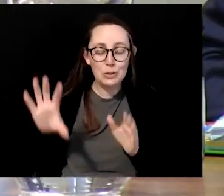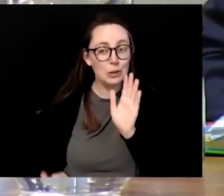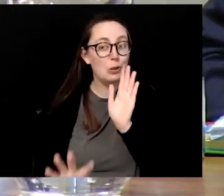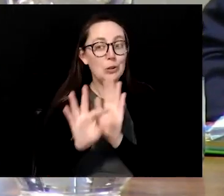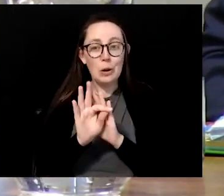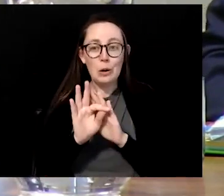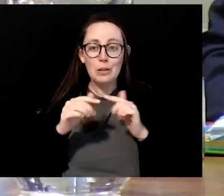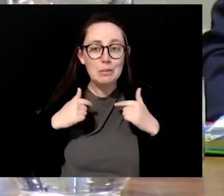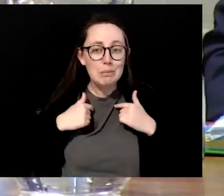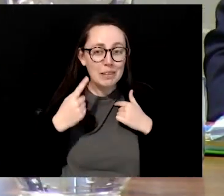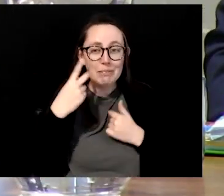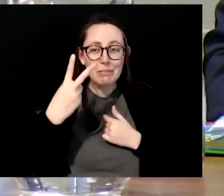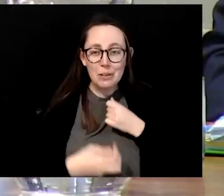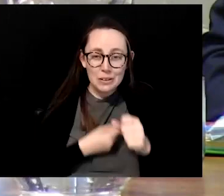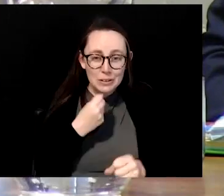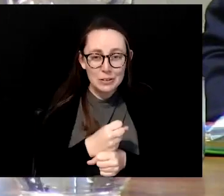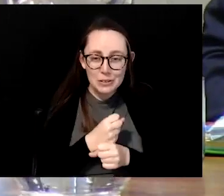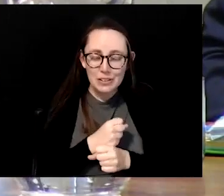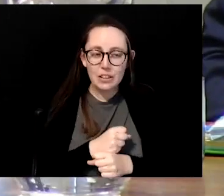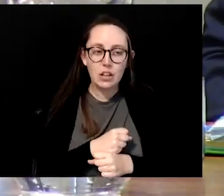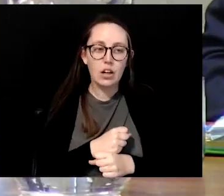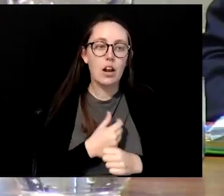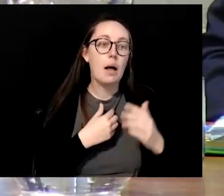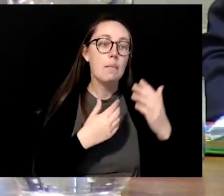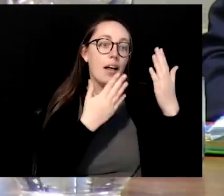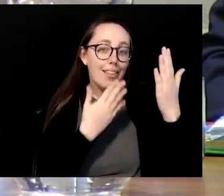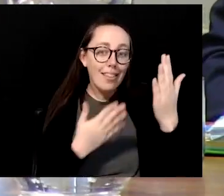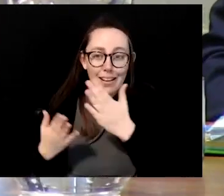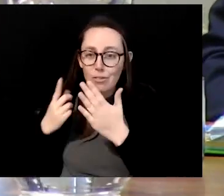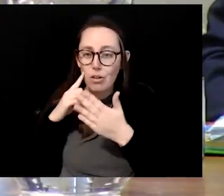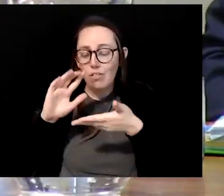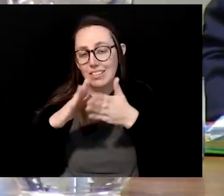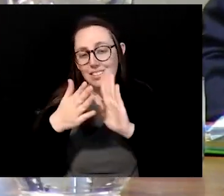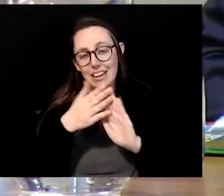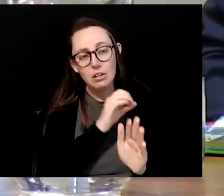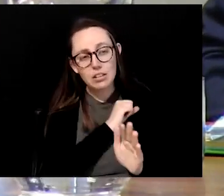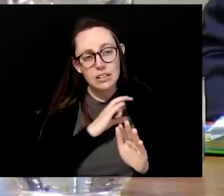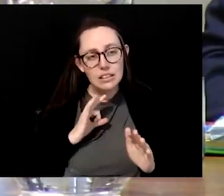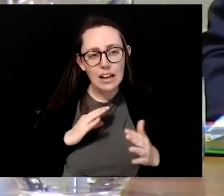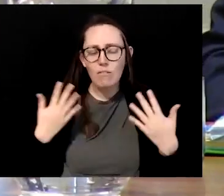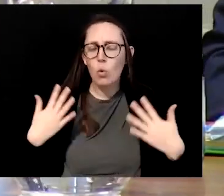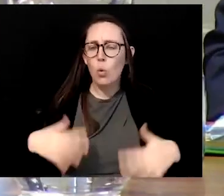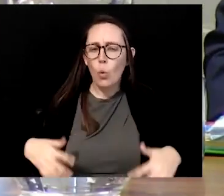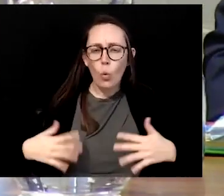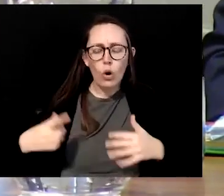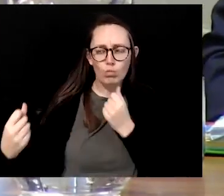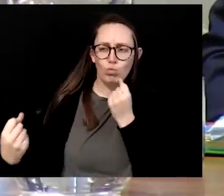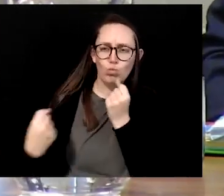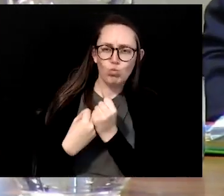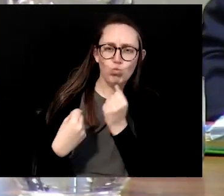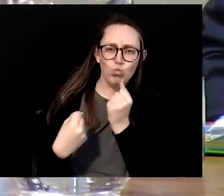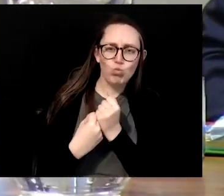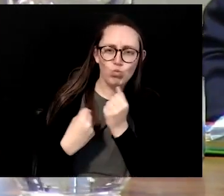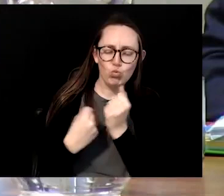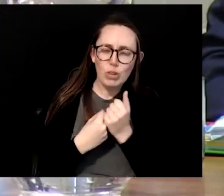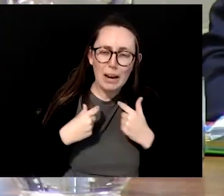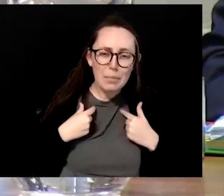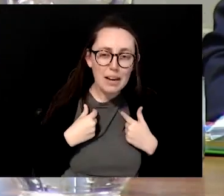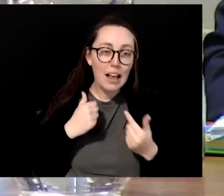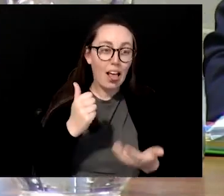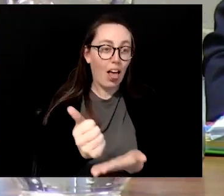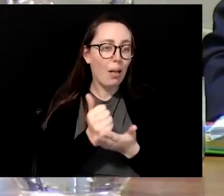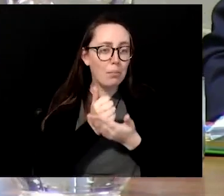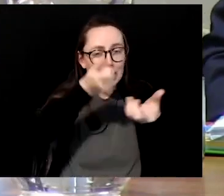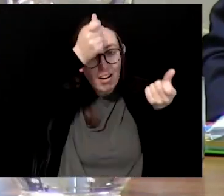really grateful for the town staff that has been so supportive in helping me understand all of the systems of the town and how things